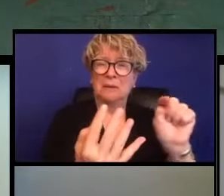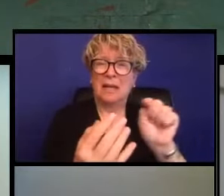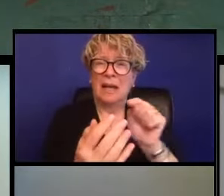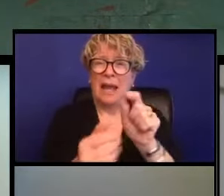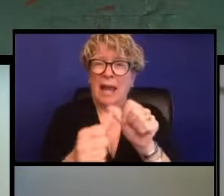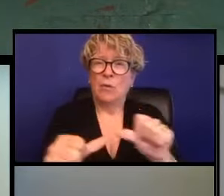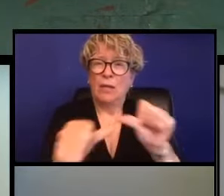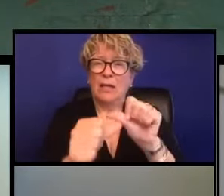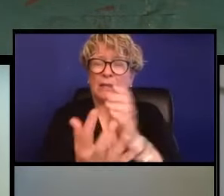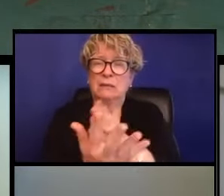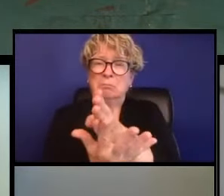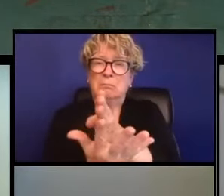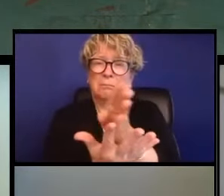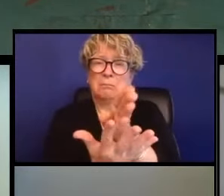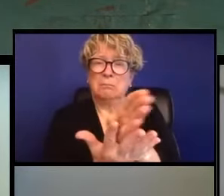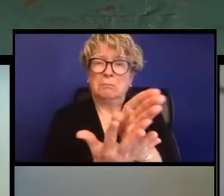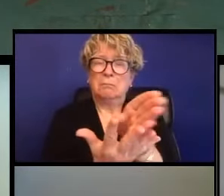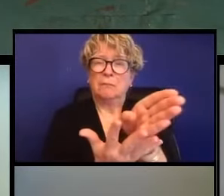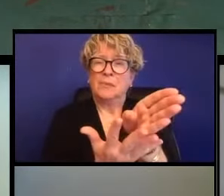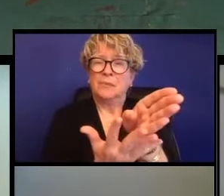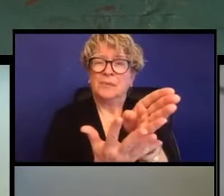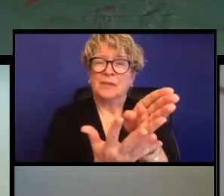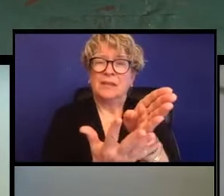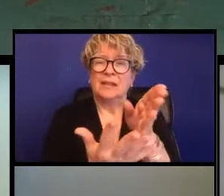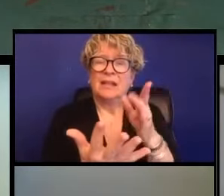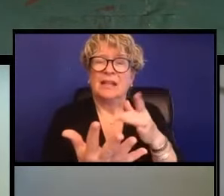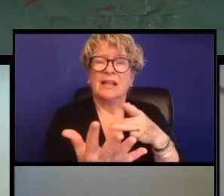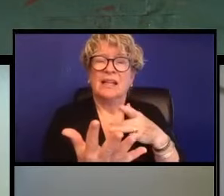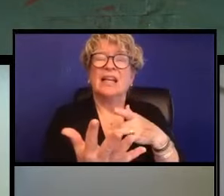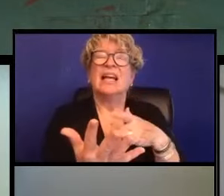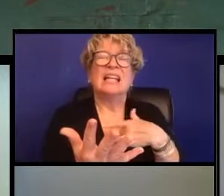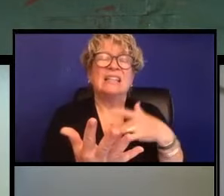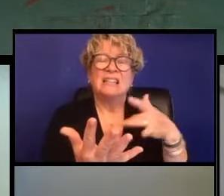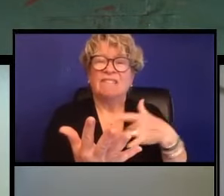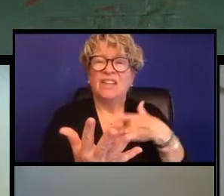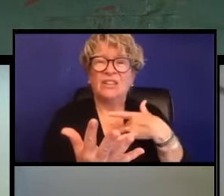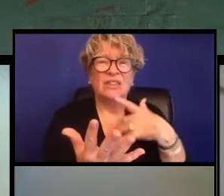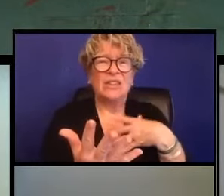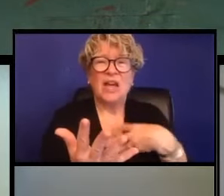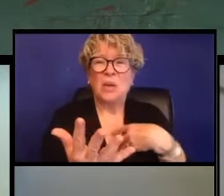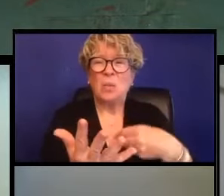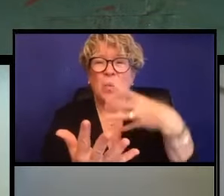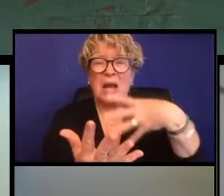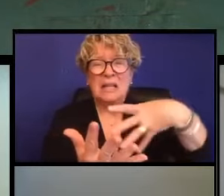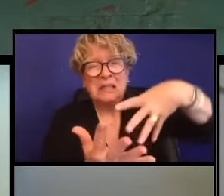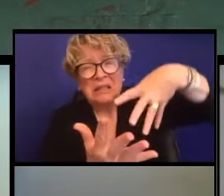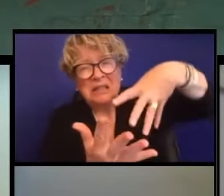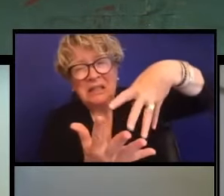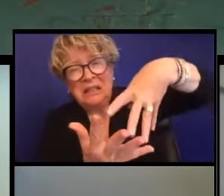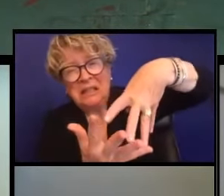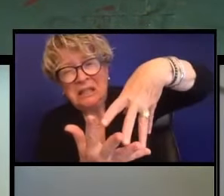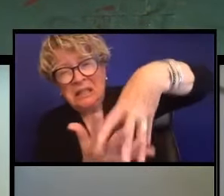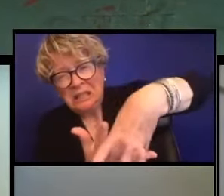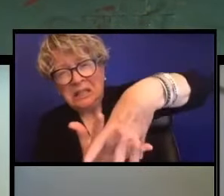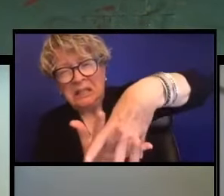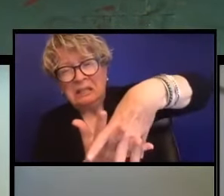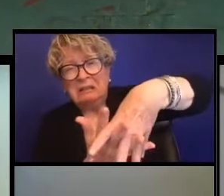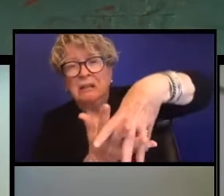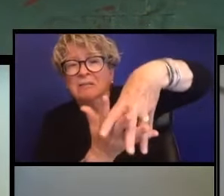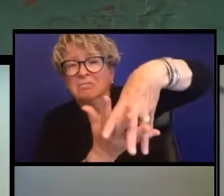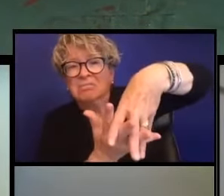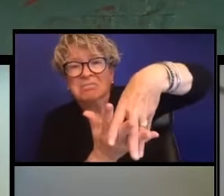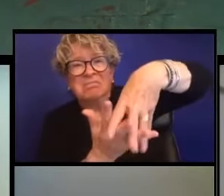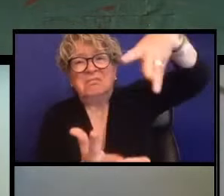isn't. They're entrenchingly white. They're not moving, and they refuse to move in some